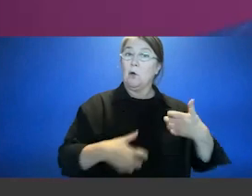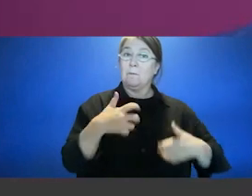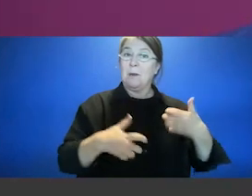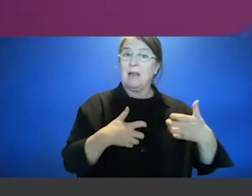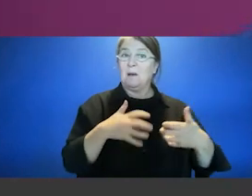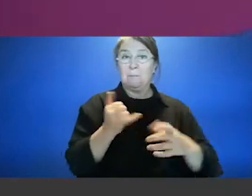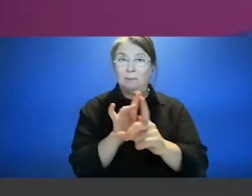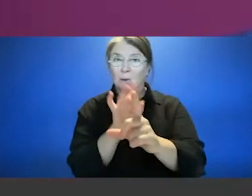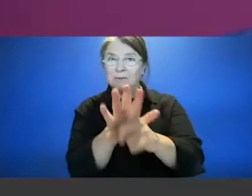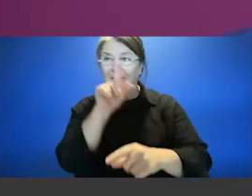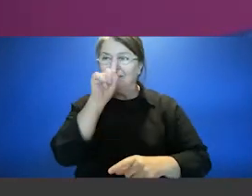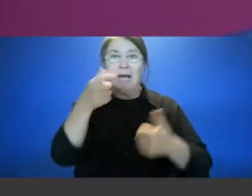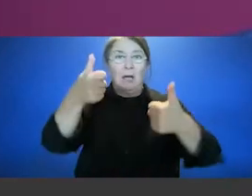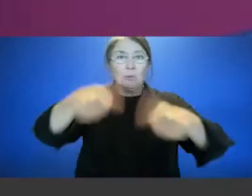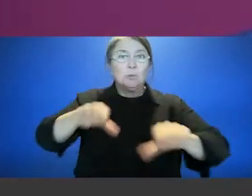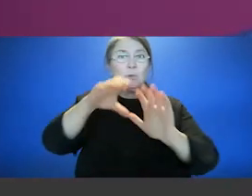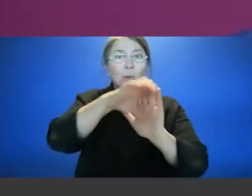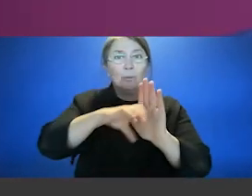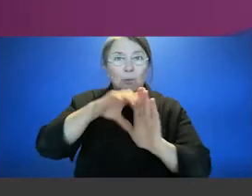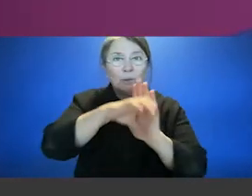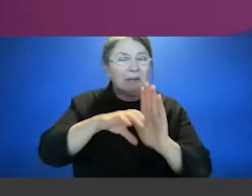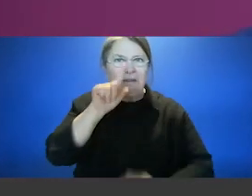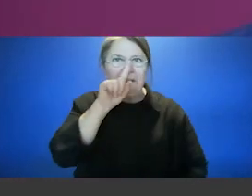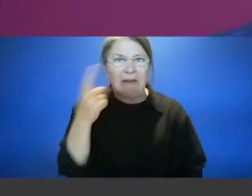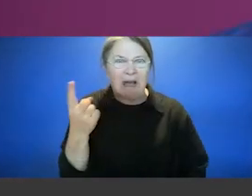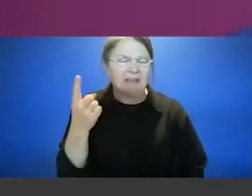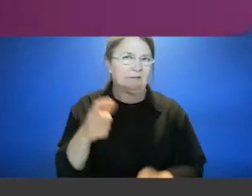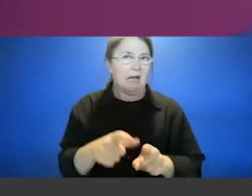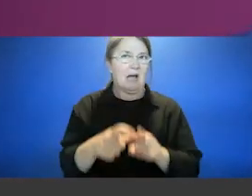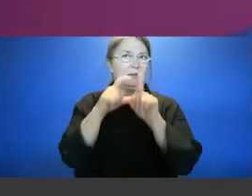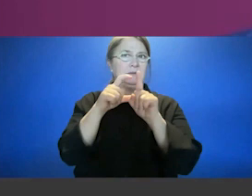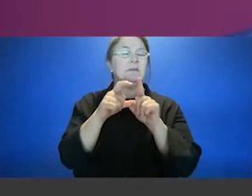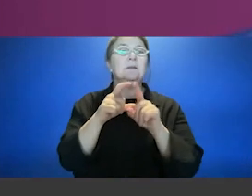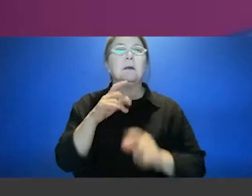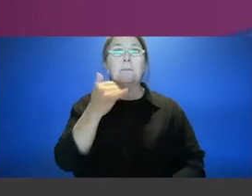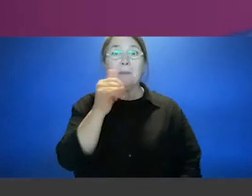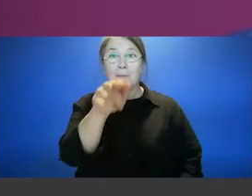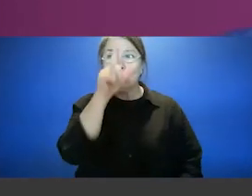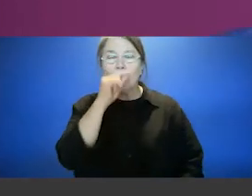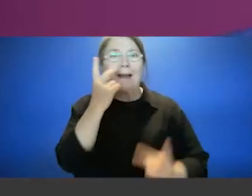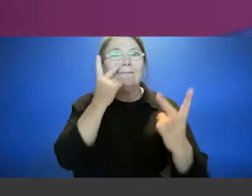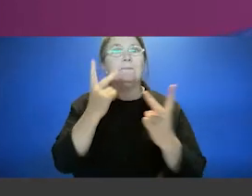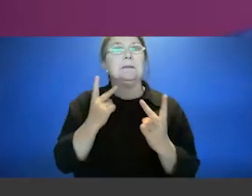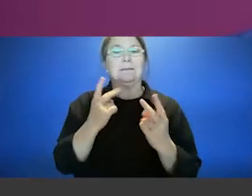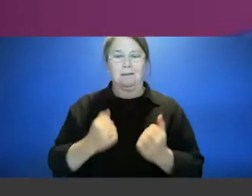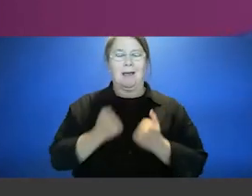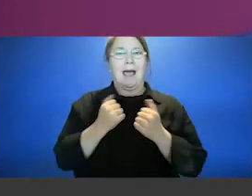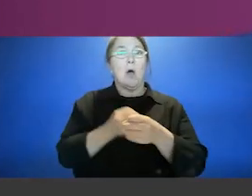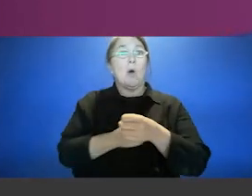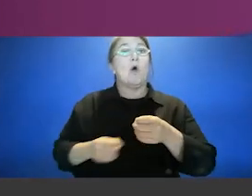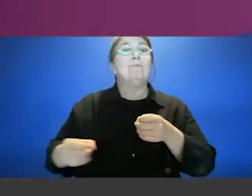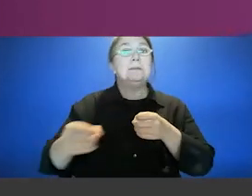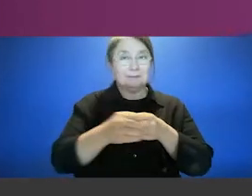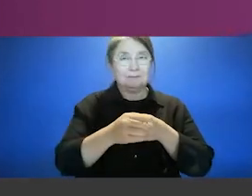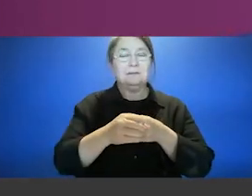difficult, we have the option where you may wish to contact IBAC and submit a verbal complaint. The best way to do that